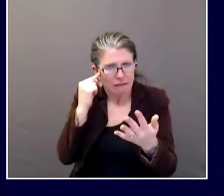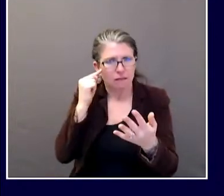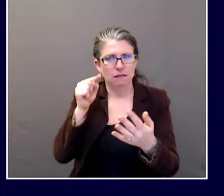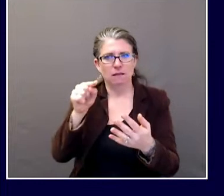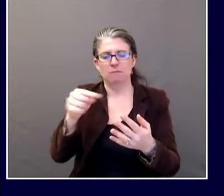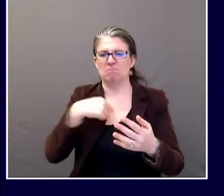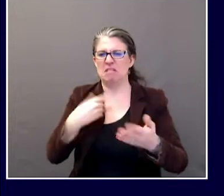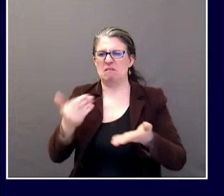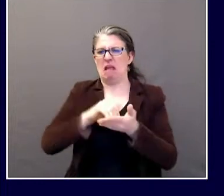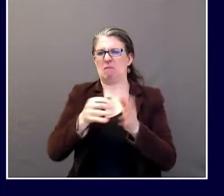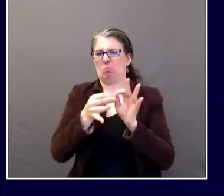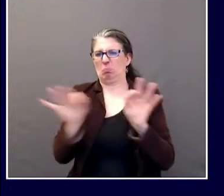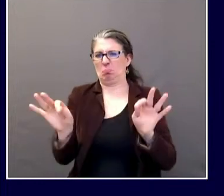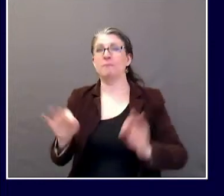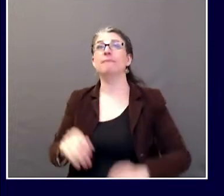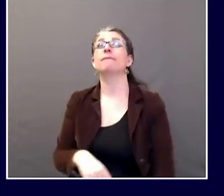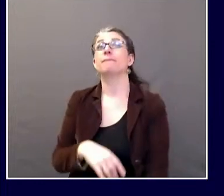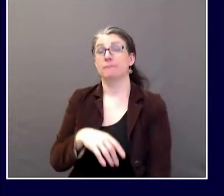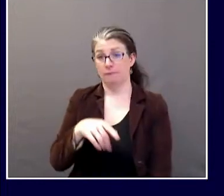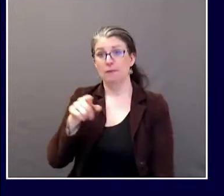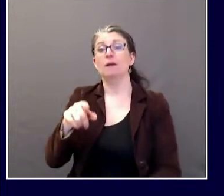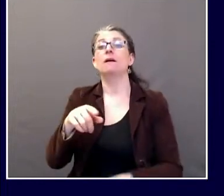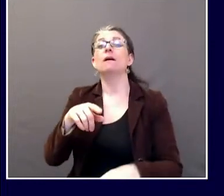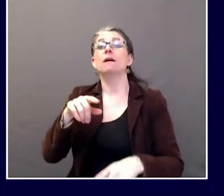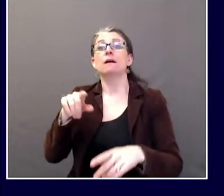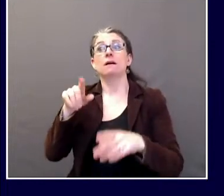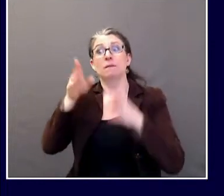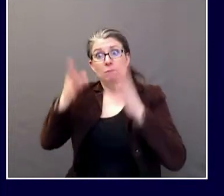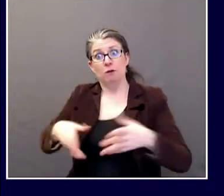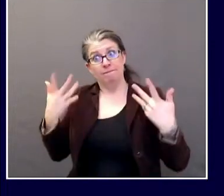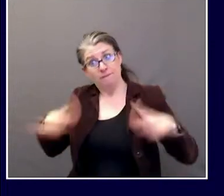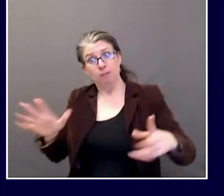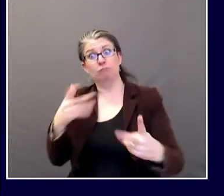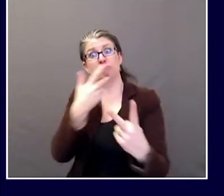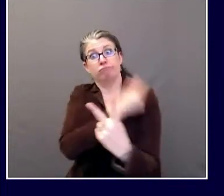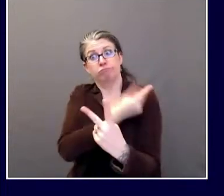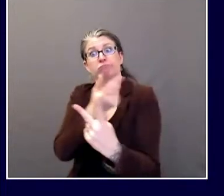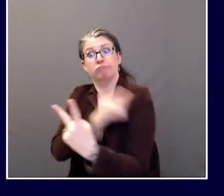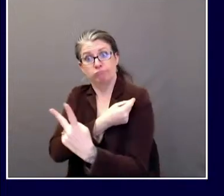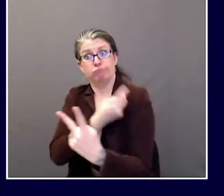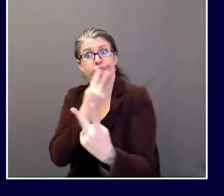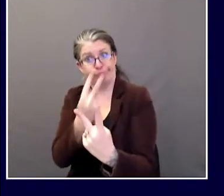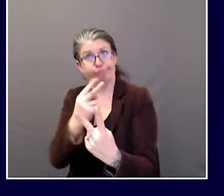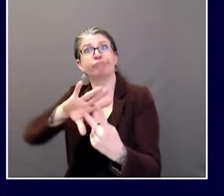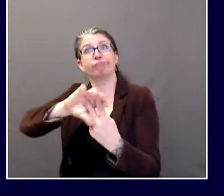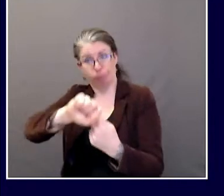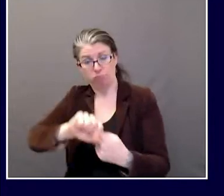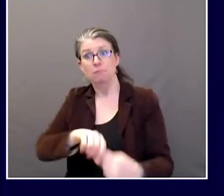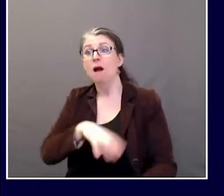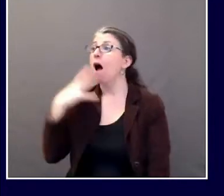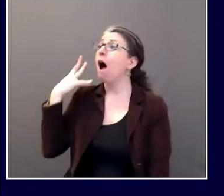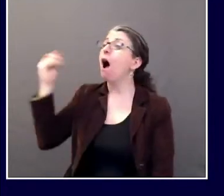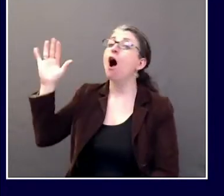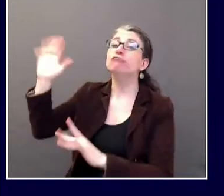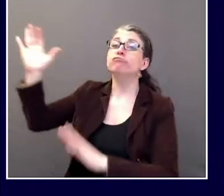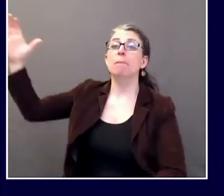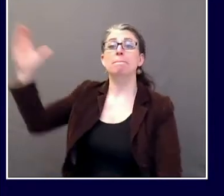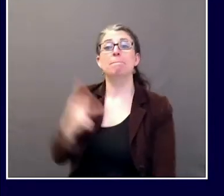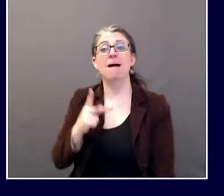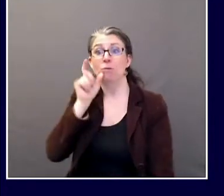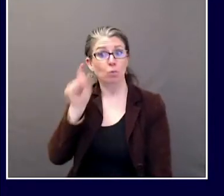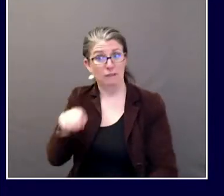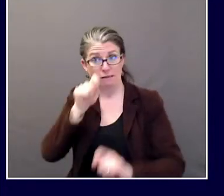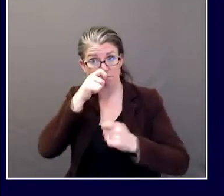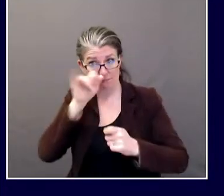if someone is a traveler? Is that accurate? Yes, it is. Okay. Yep, there hasn't been